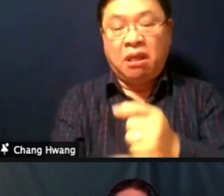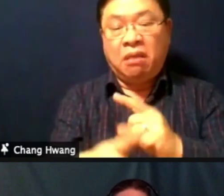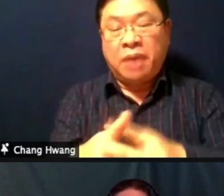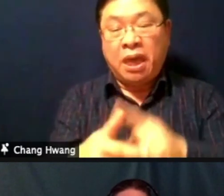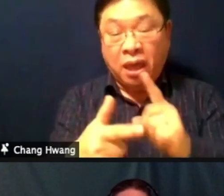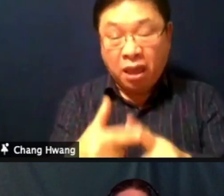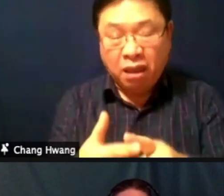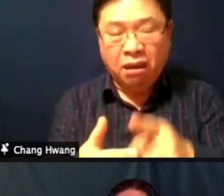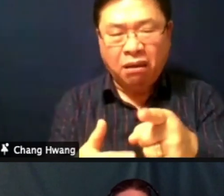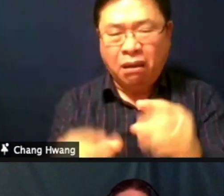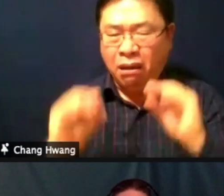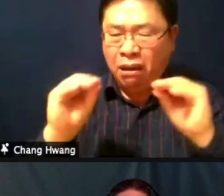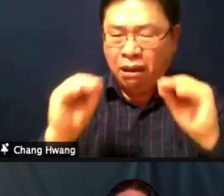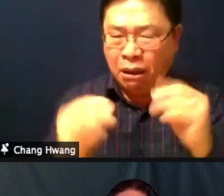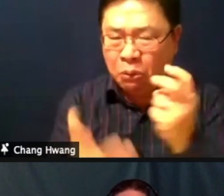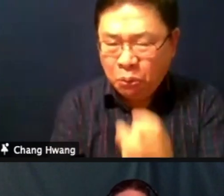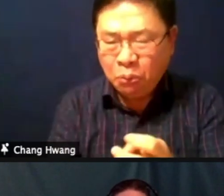as a result of her work with that girl.